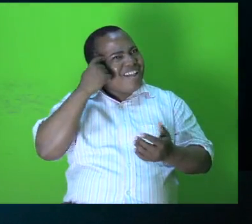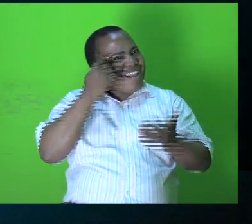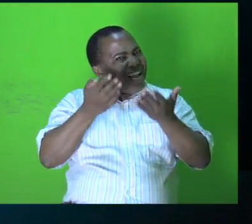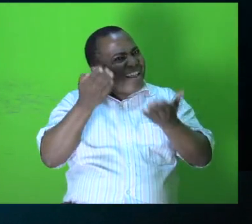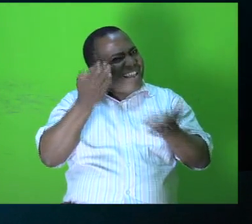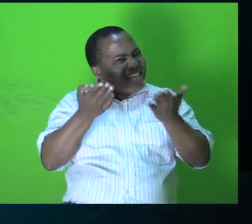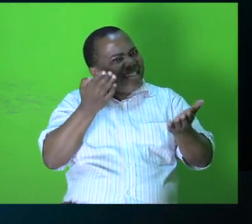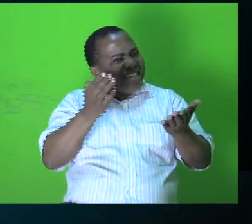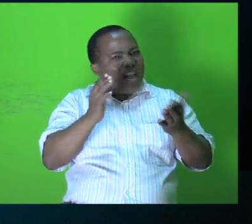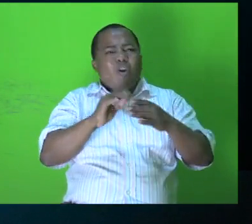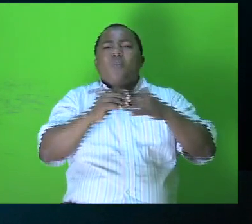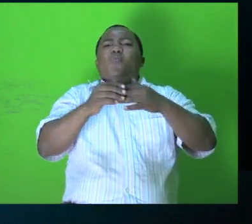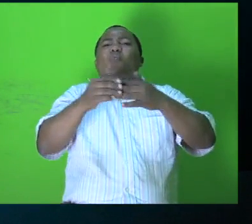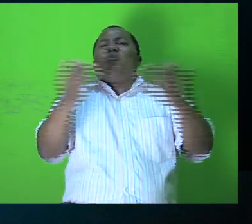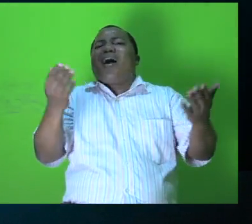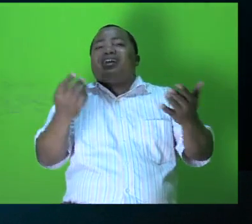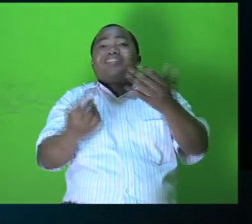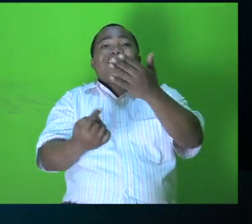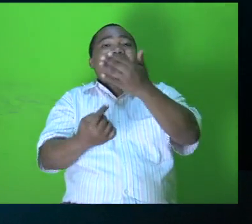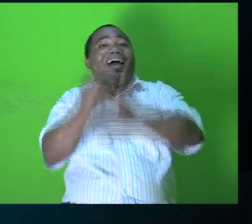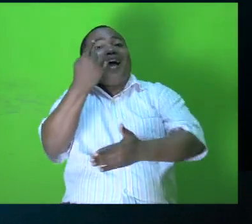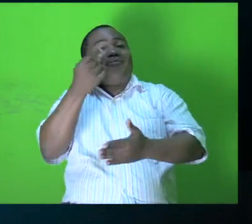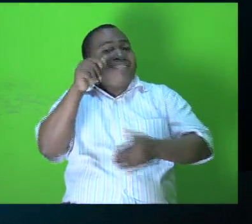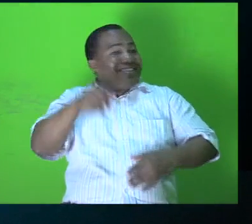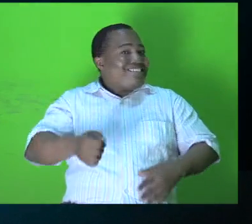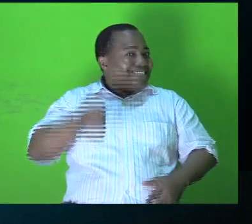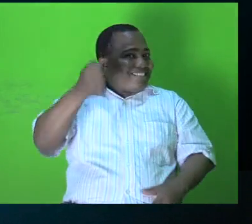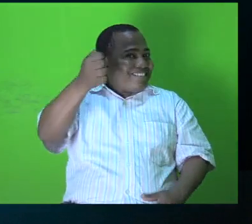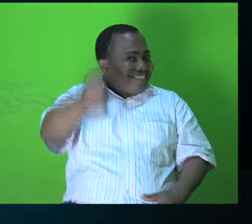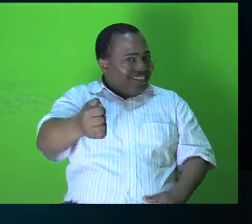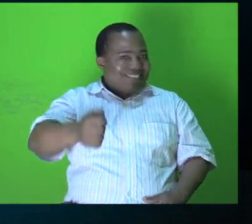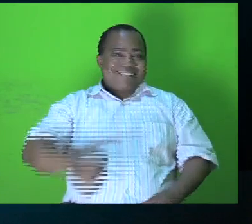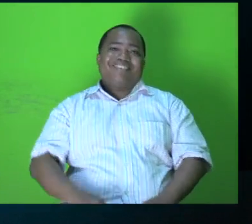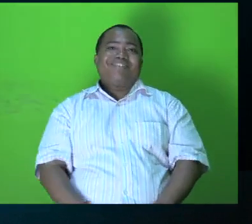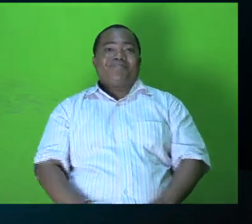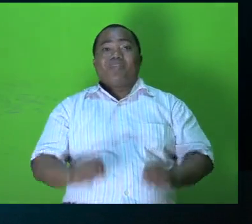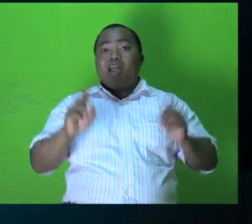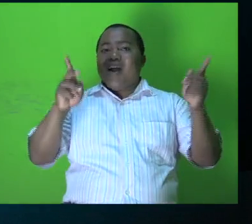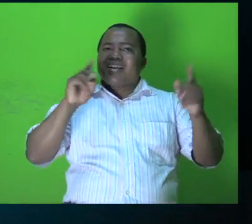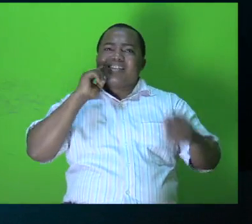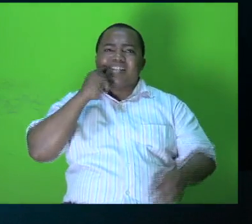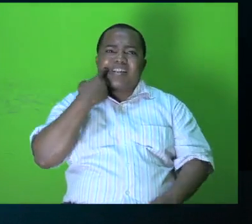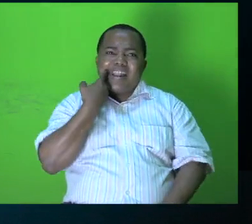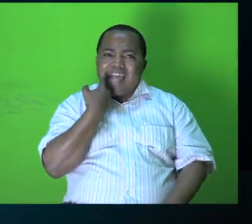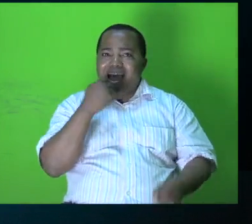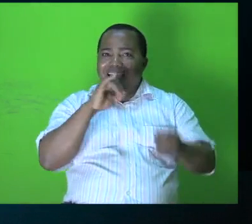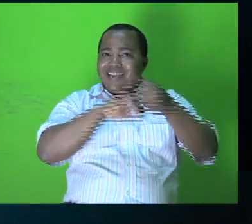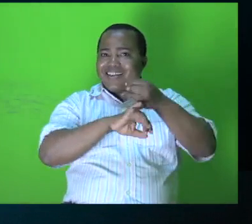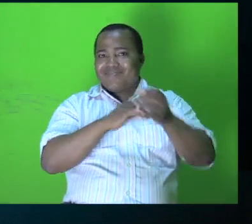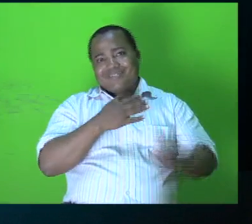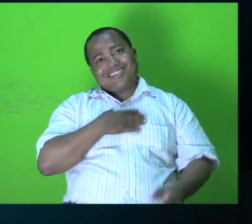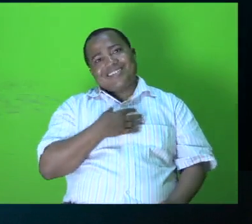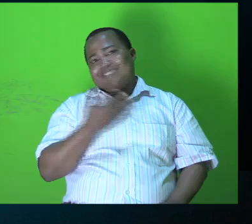will happen in this stage? Yes? Try, my dears.